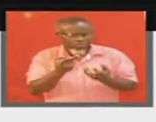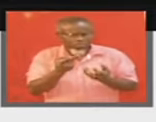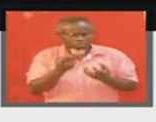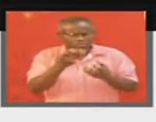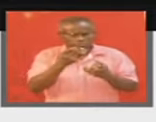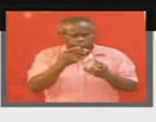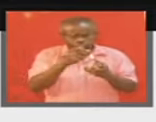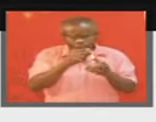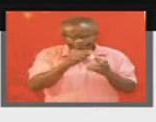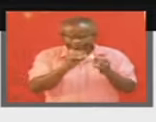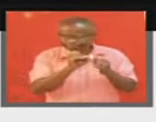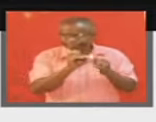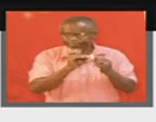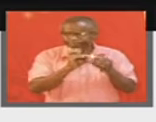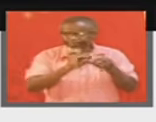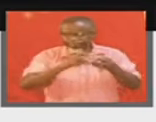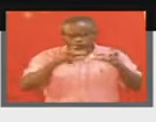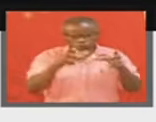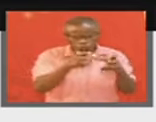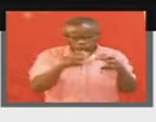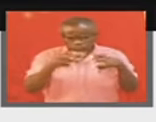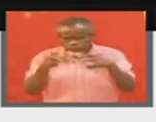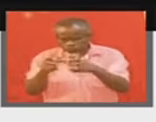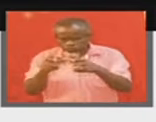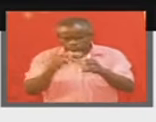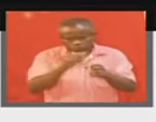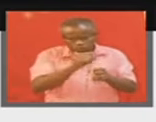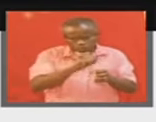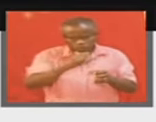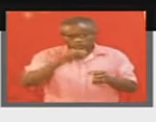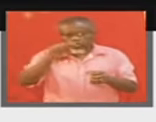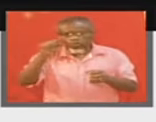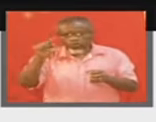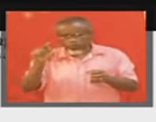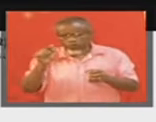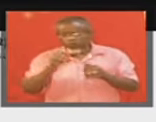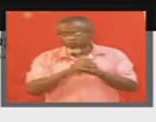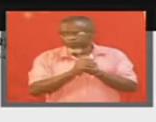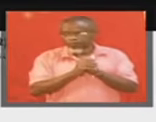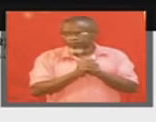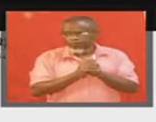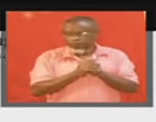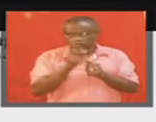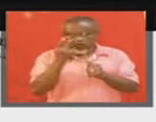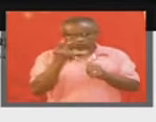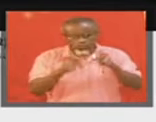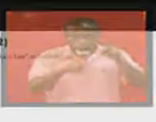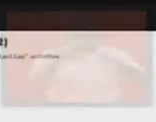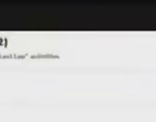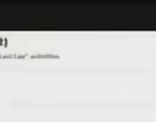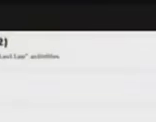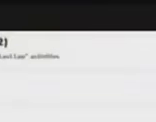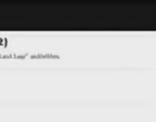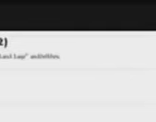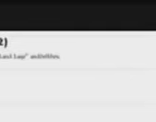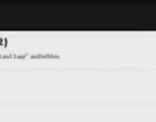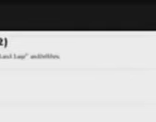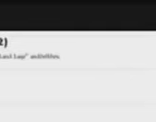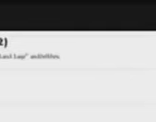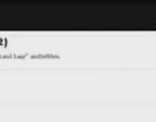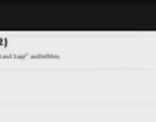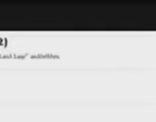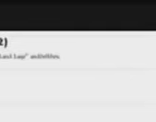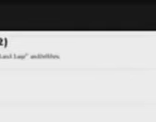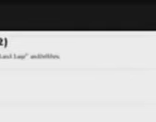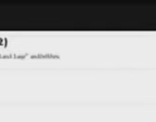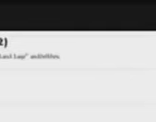showing samples by date of collection. And as we move to the next slide, we can see that the pattern that we have been seeing